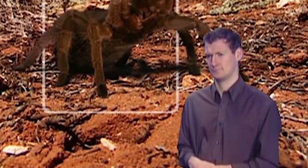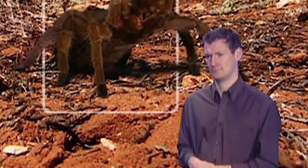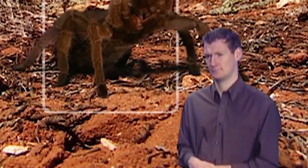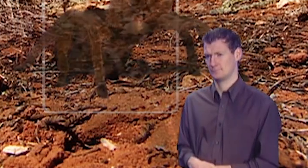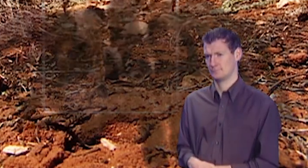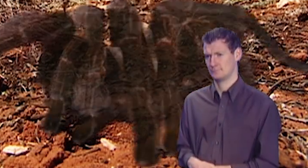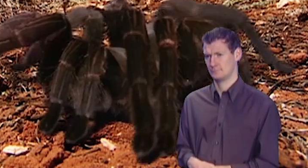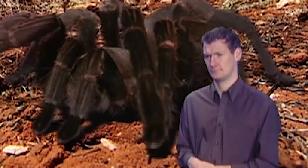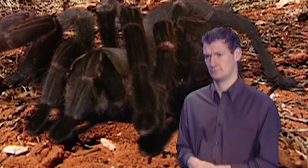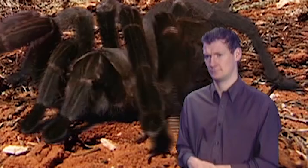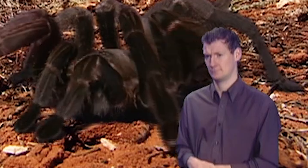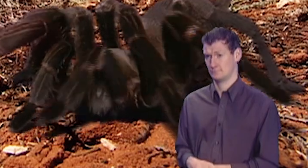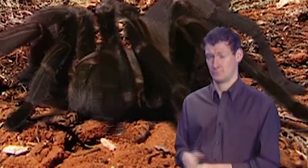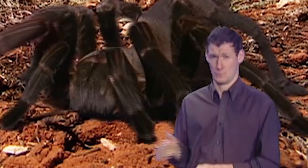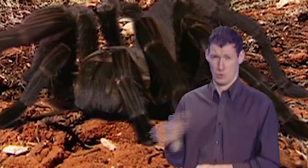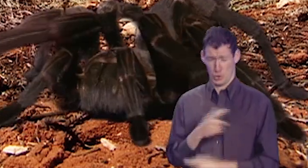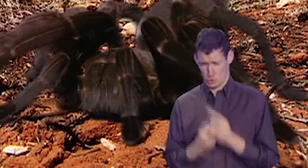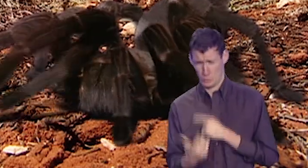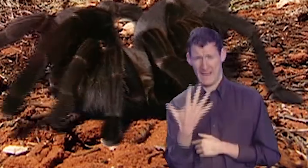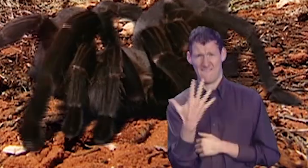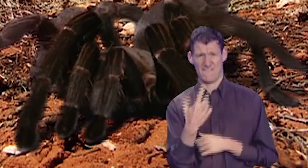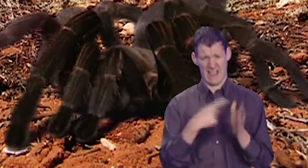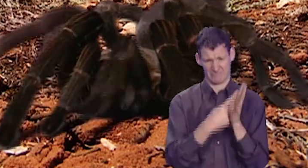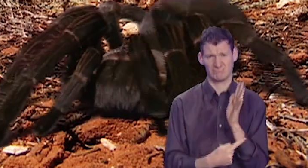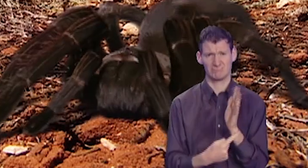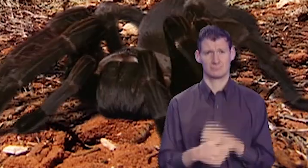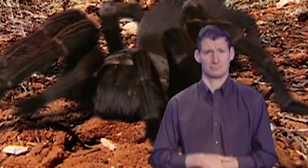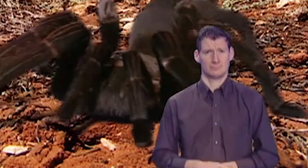And they all have a unique combination of five characteristics.